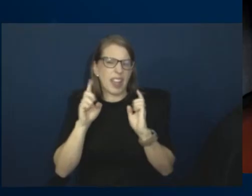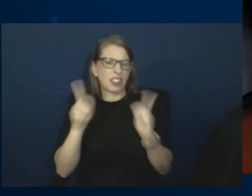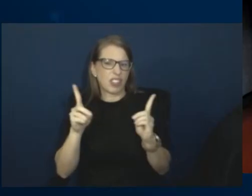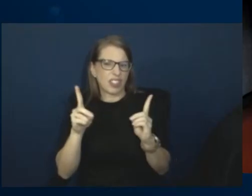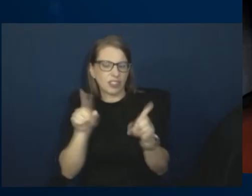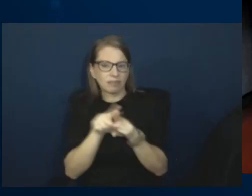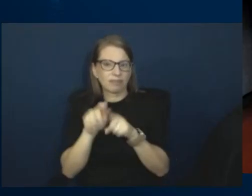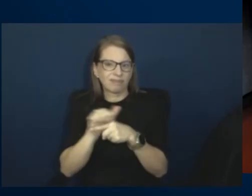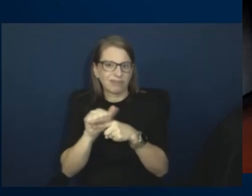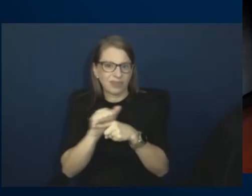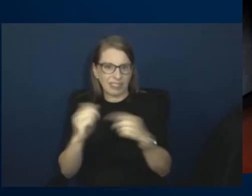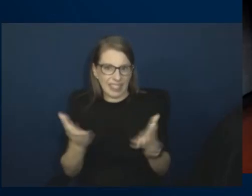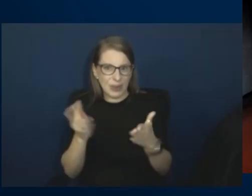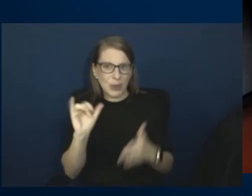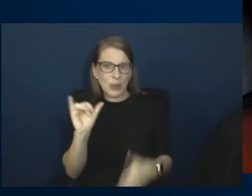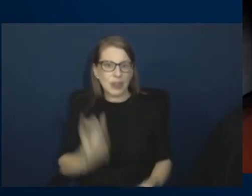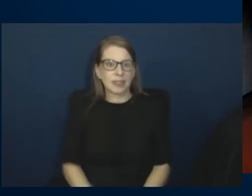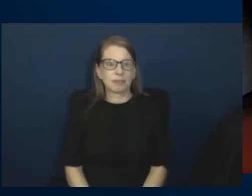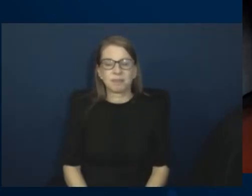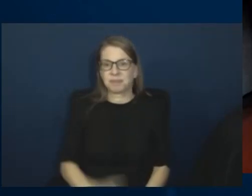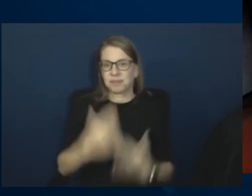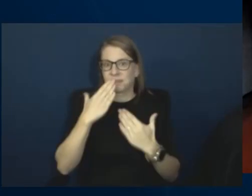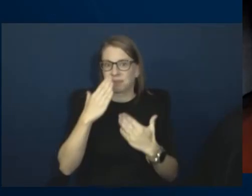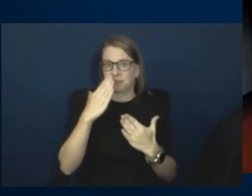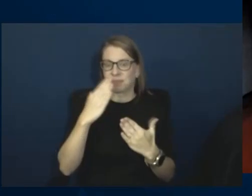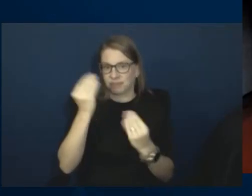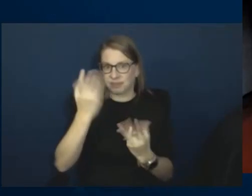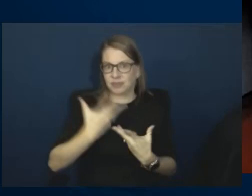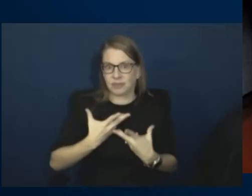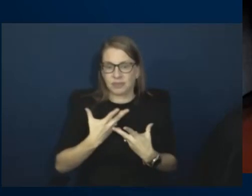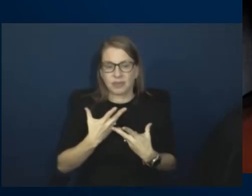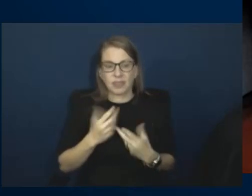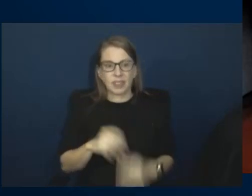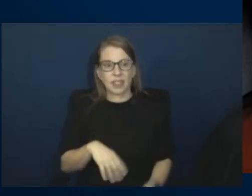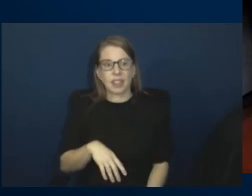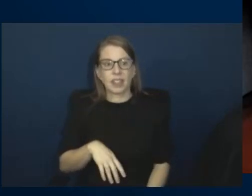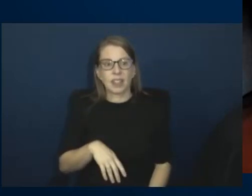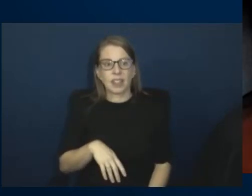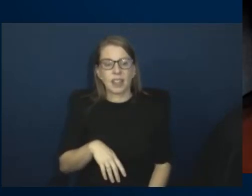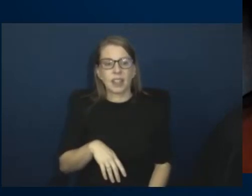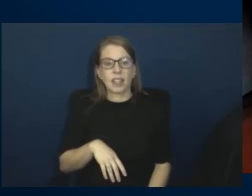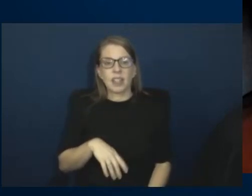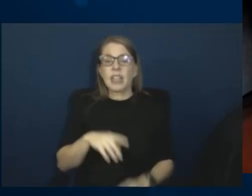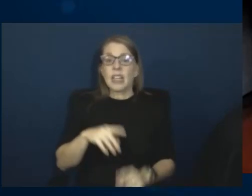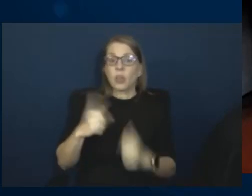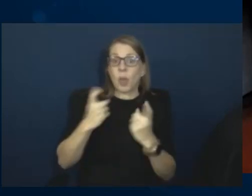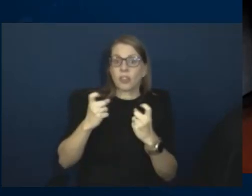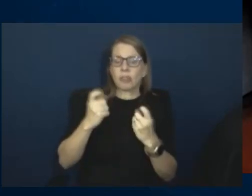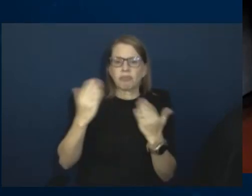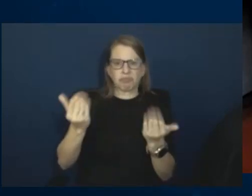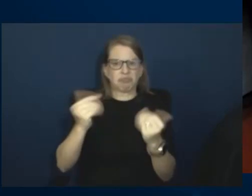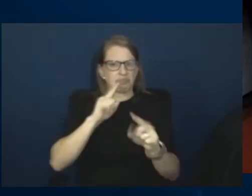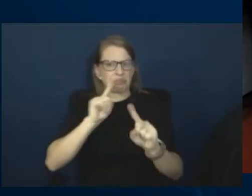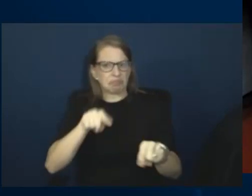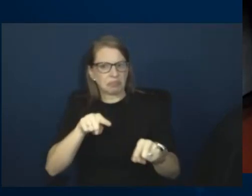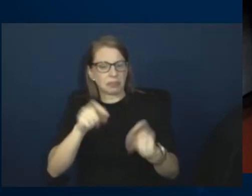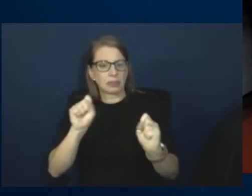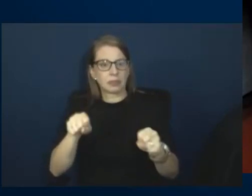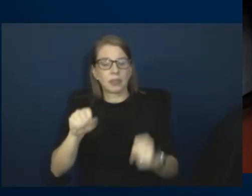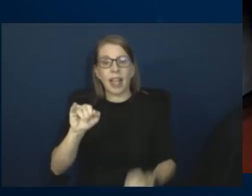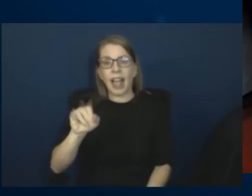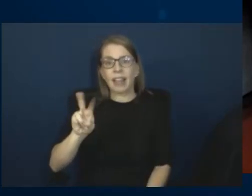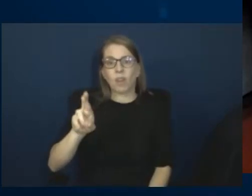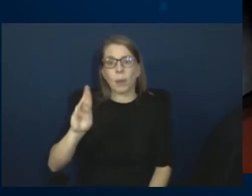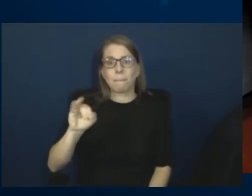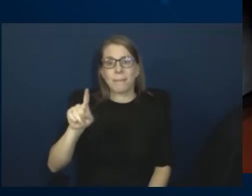well. Well, thank you for sharing that. I want you to jump in on some of these questions, and we're going to talk a little bit about ivermectin. It's a question and a